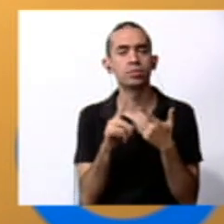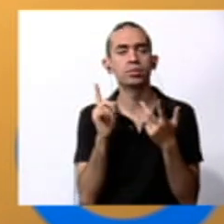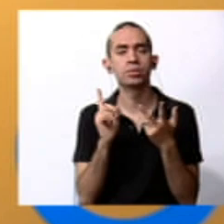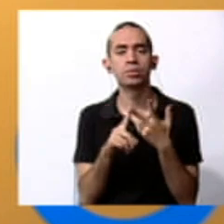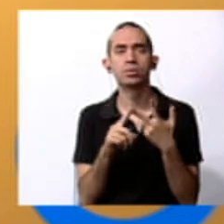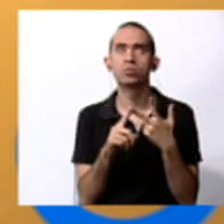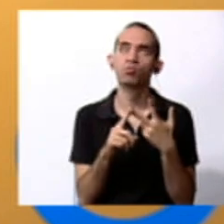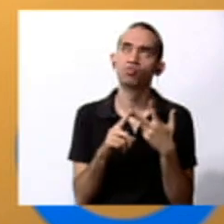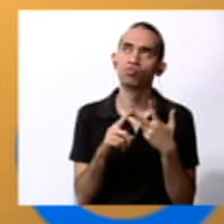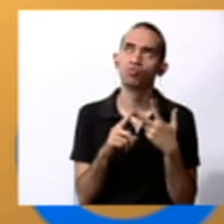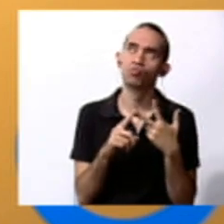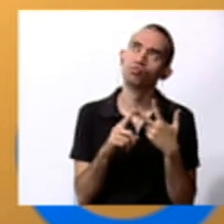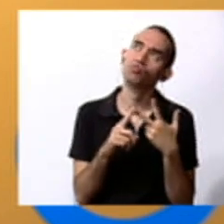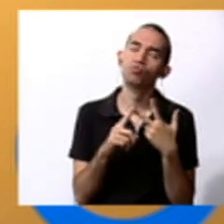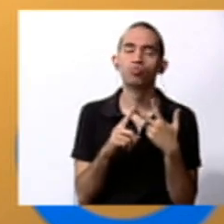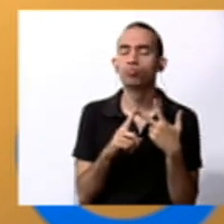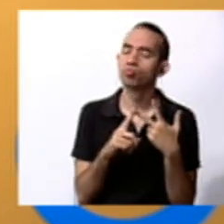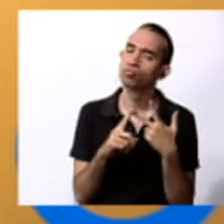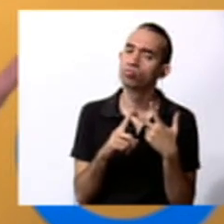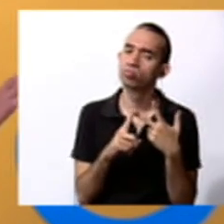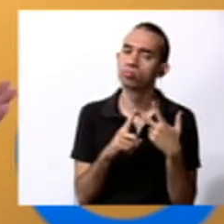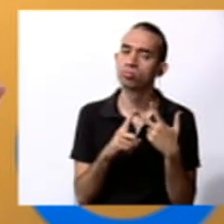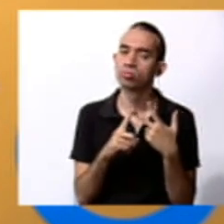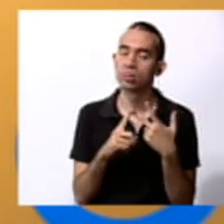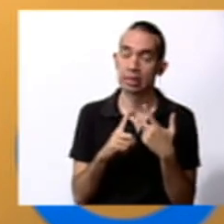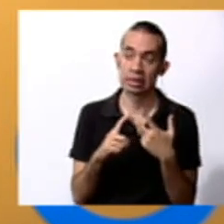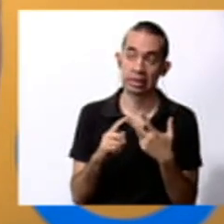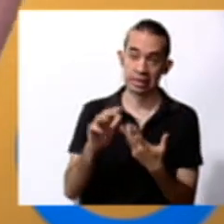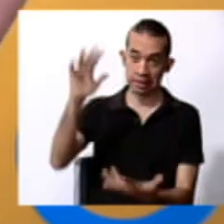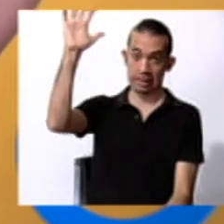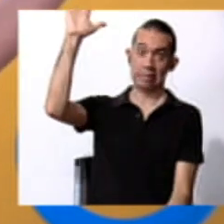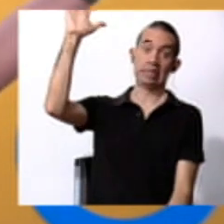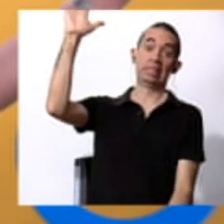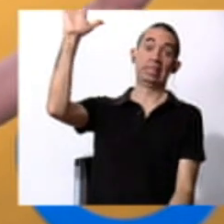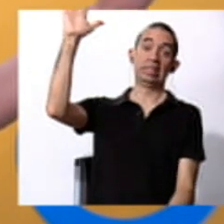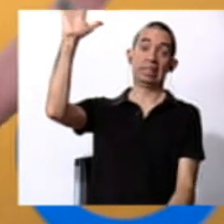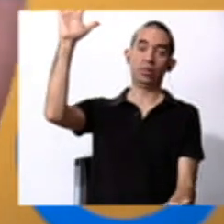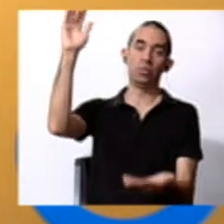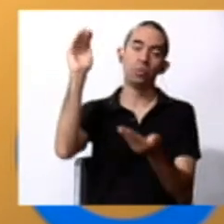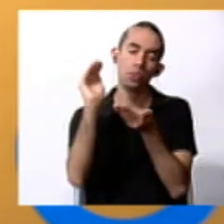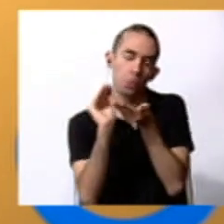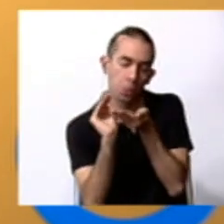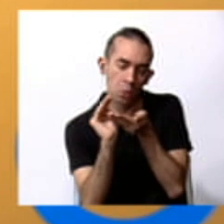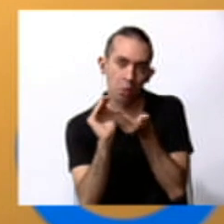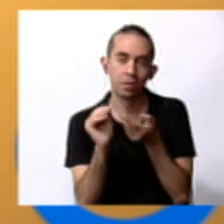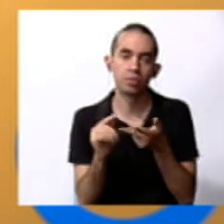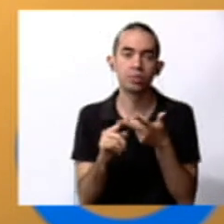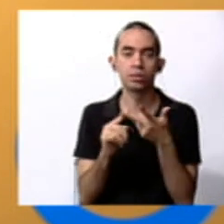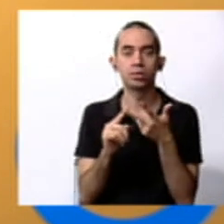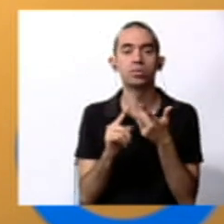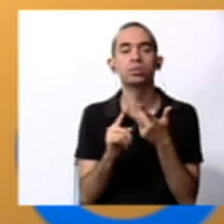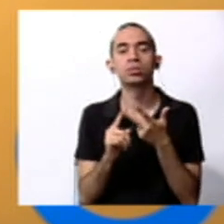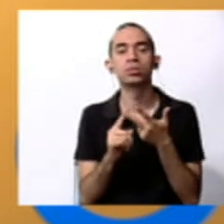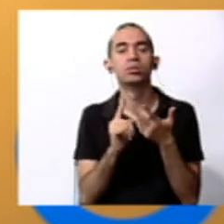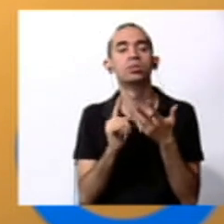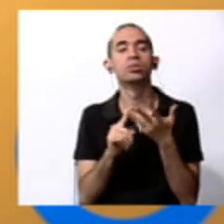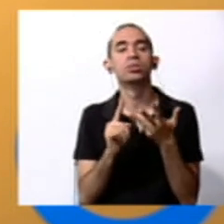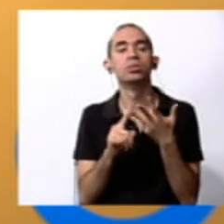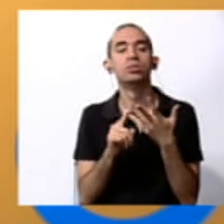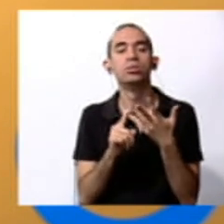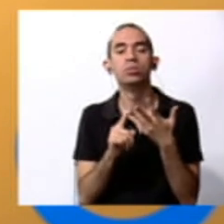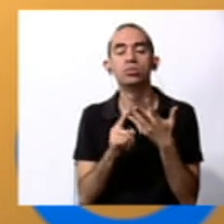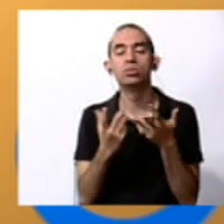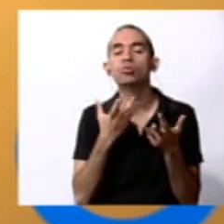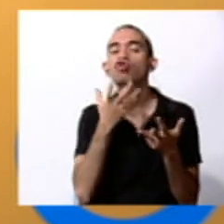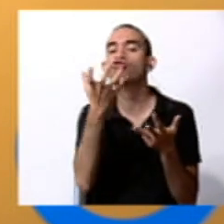What else? Maybe the size of the animal, if the animal is big or little, the